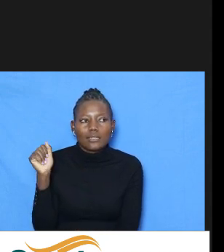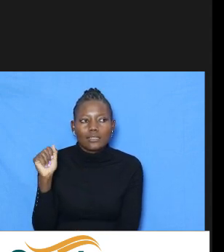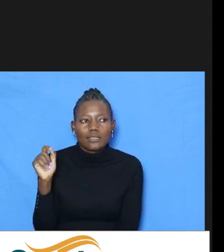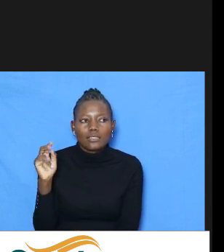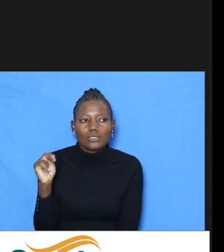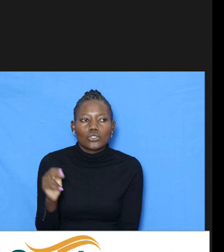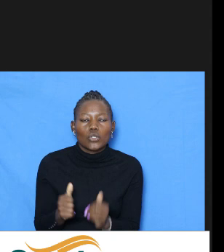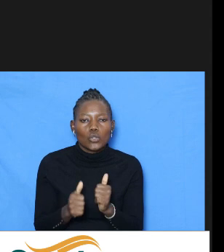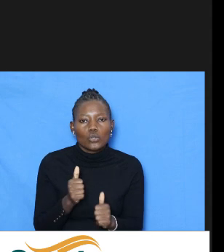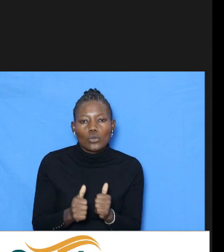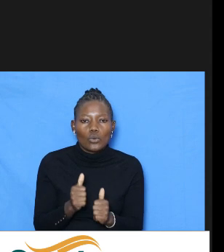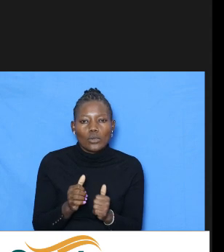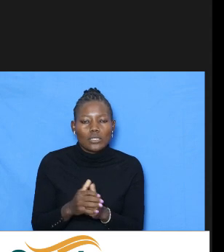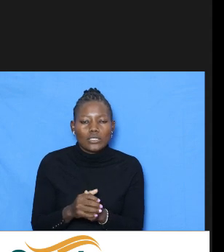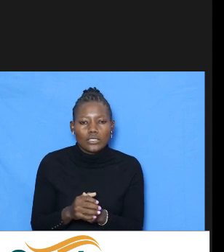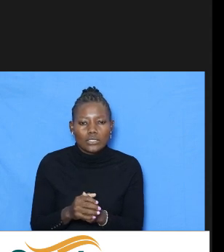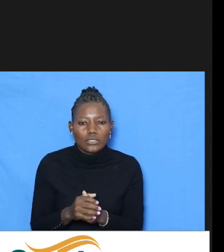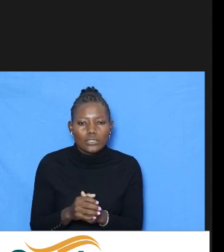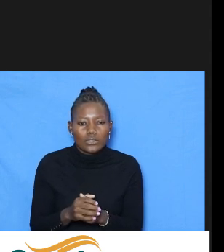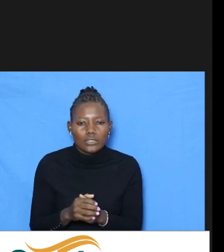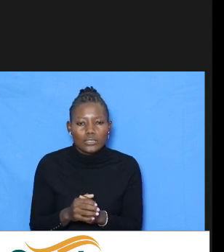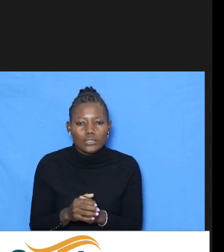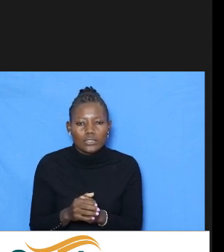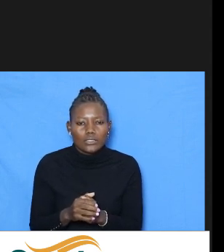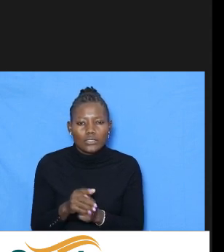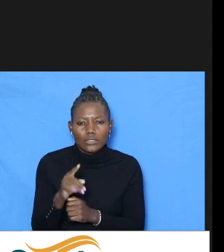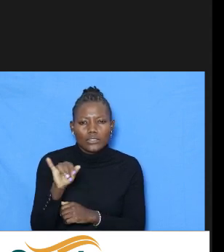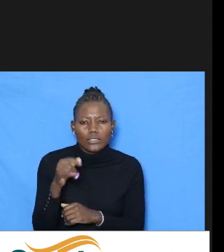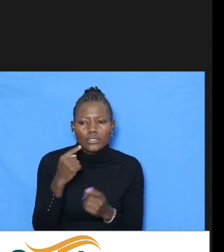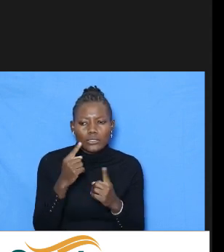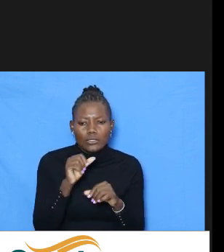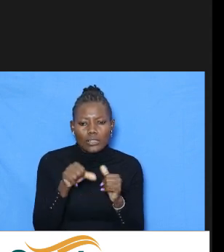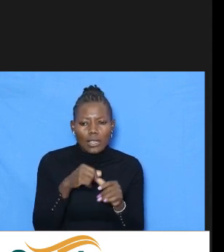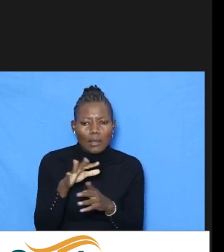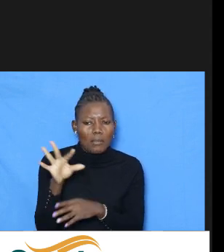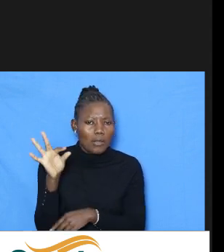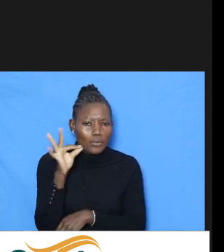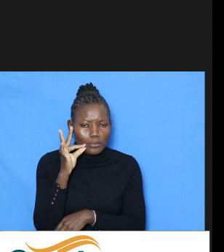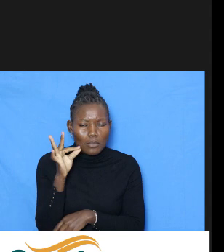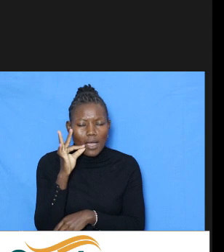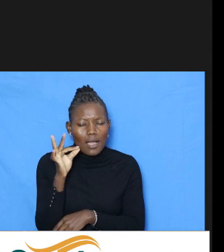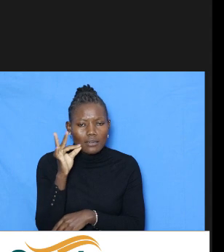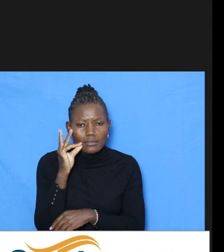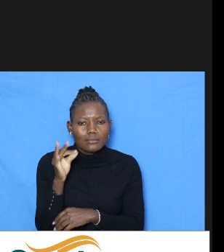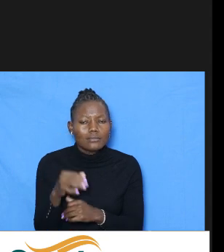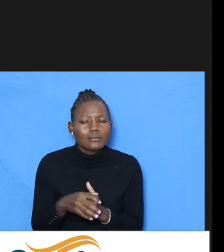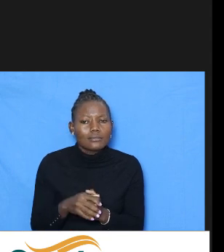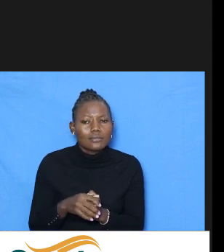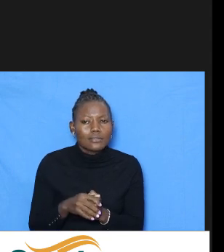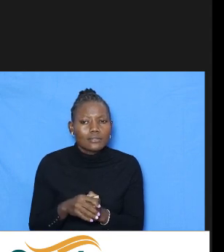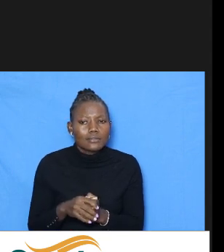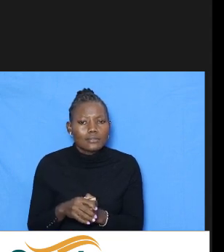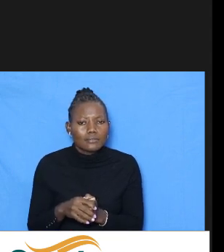which I heard you just talking about things like marijuana. So